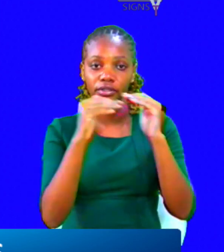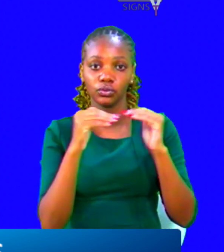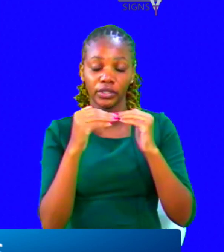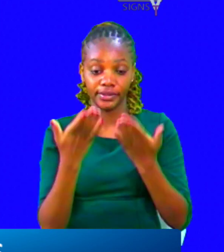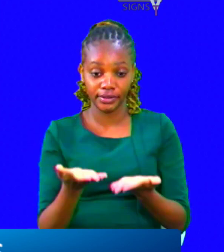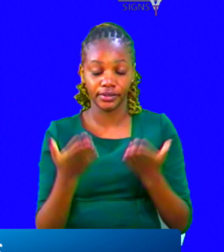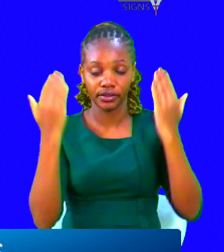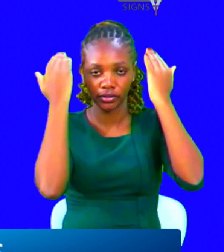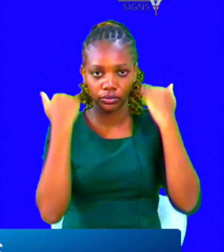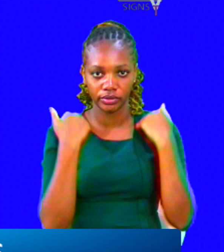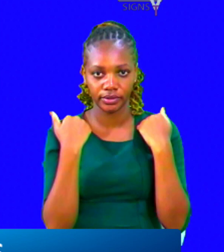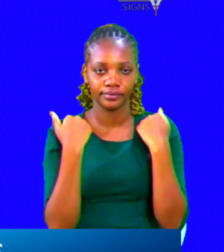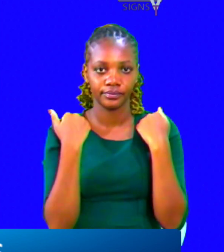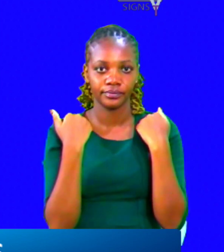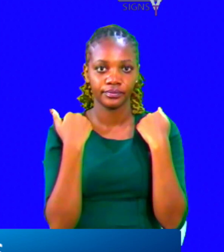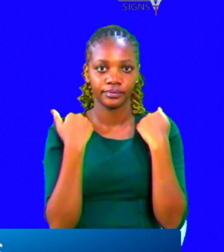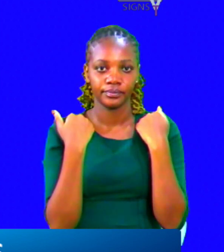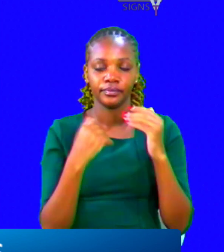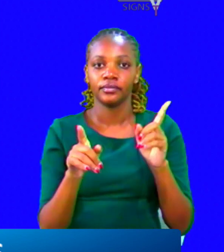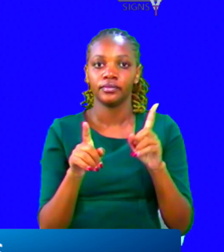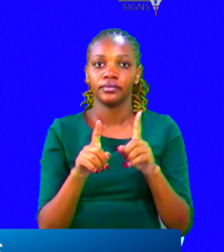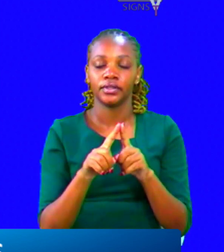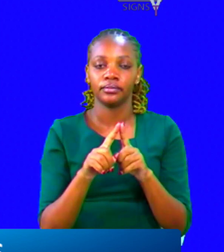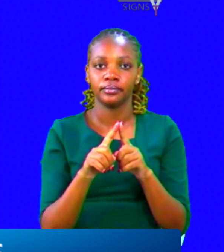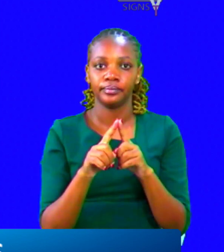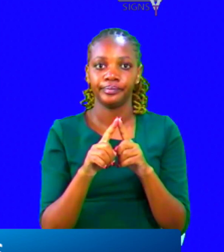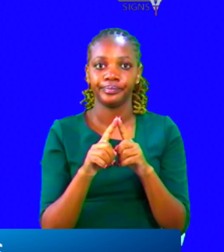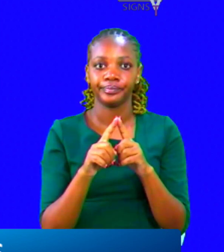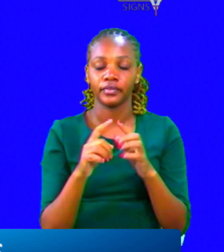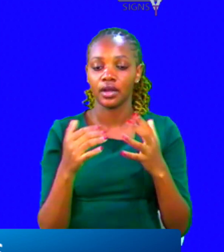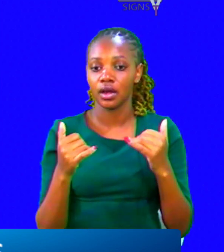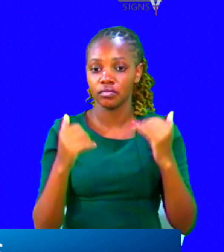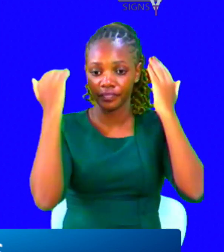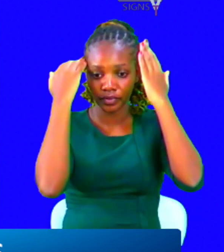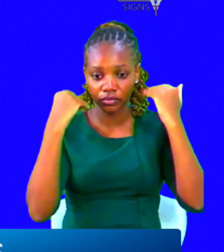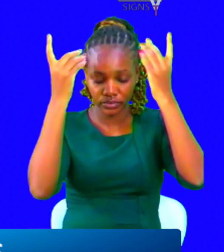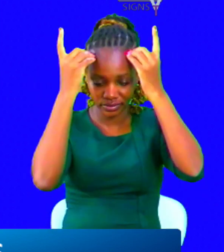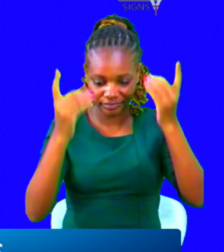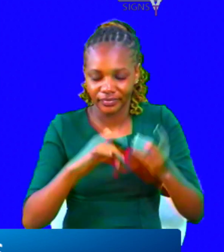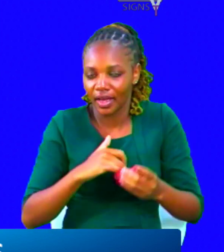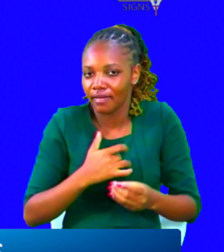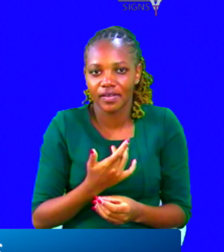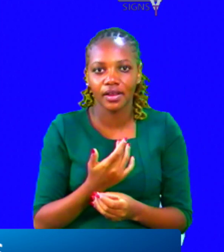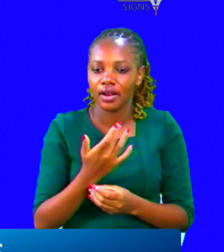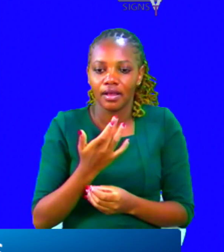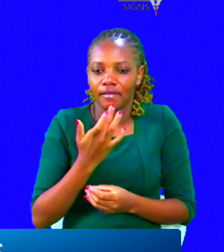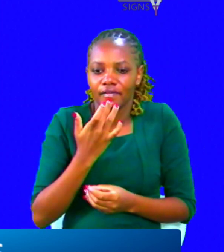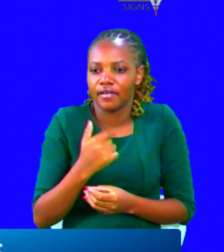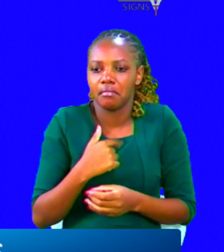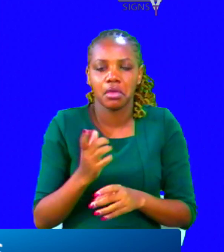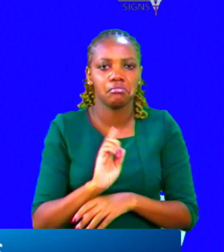an equality of arms in this court. The ruling I've made is really not in my